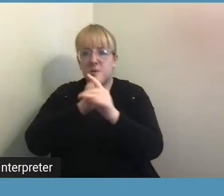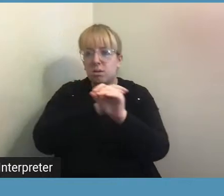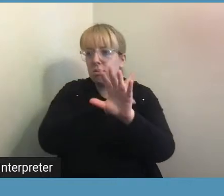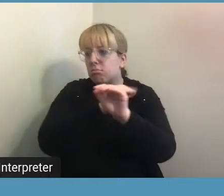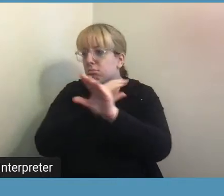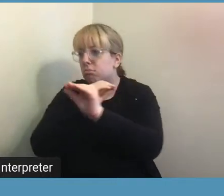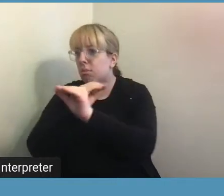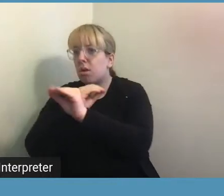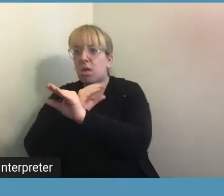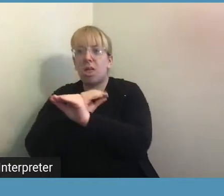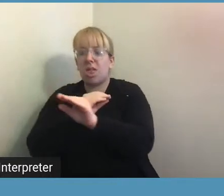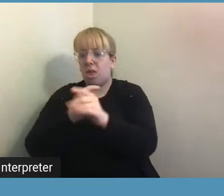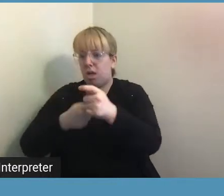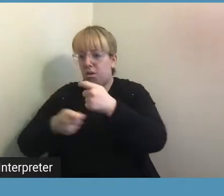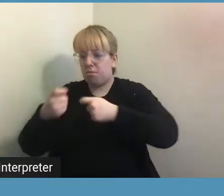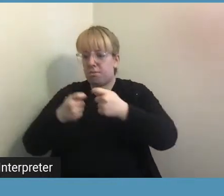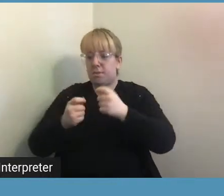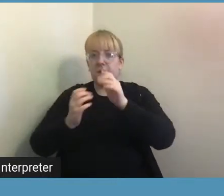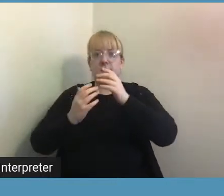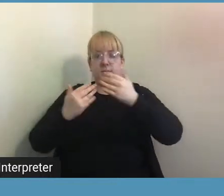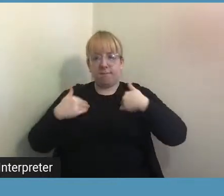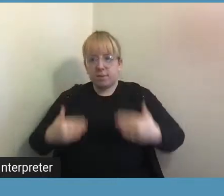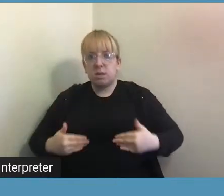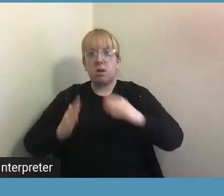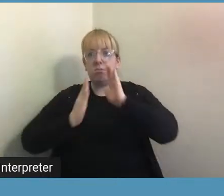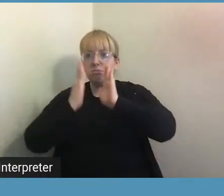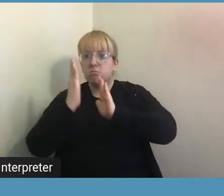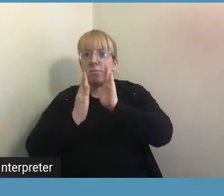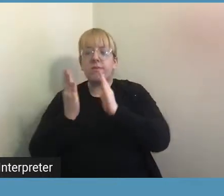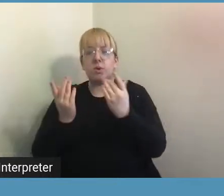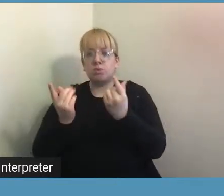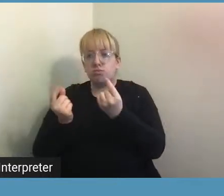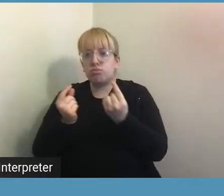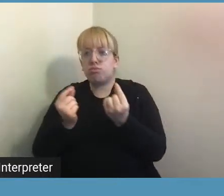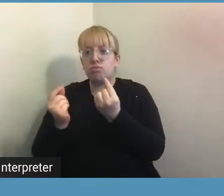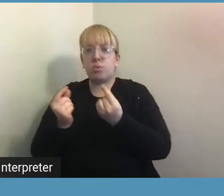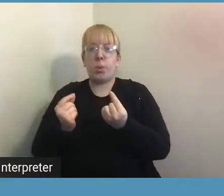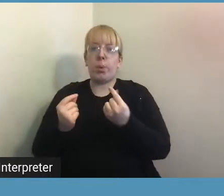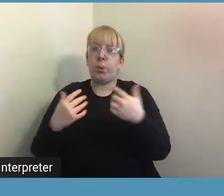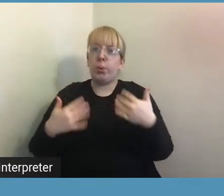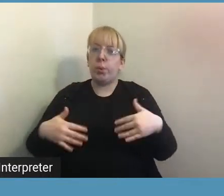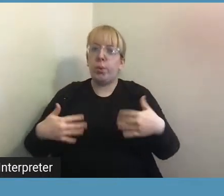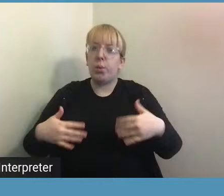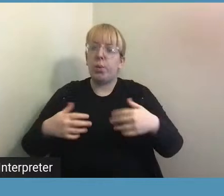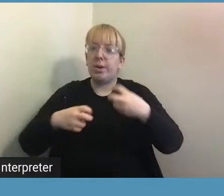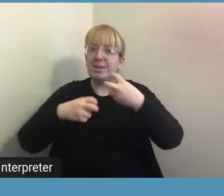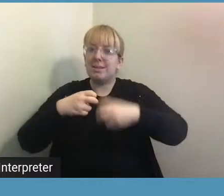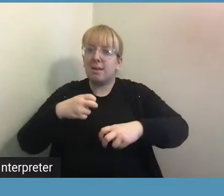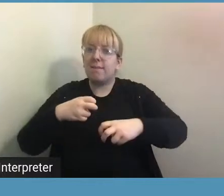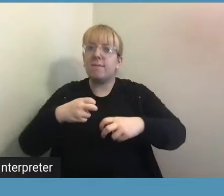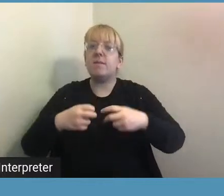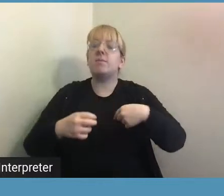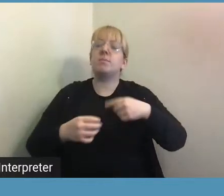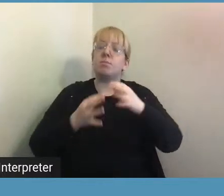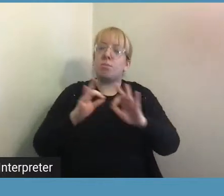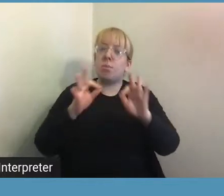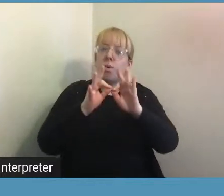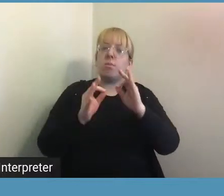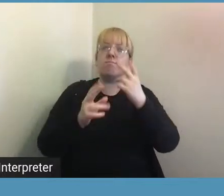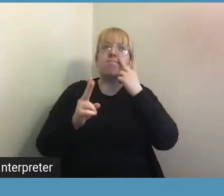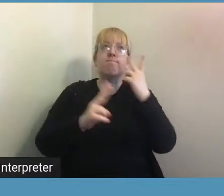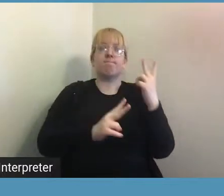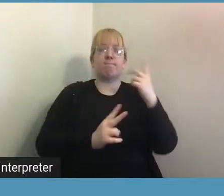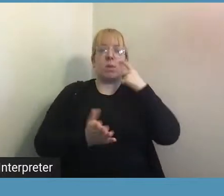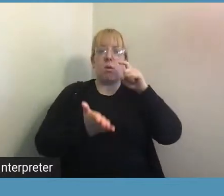place, it is important to reflect on the land we each occupy and honor the indigenous people who have called it home. Today,